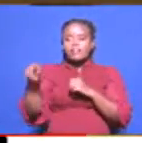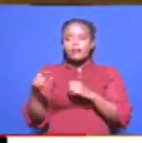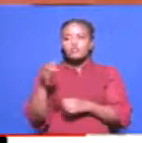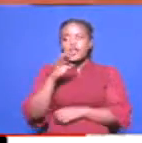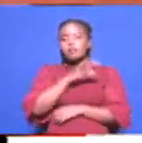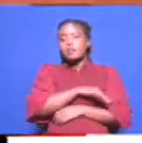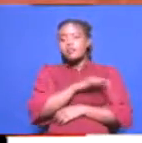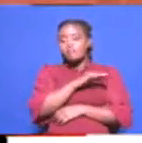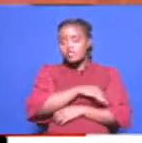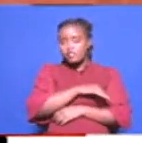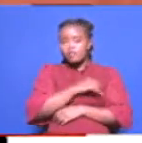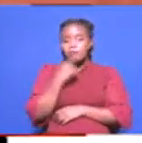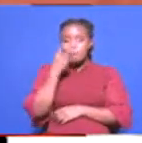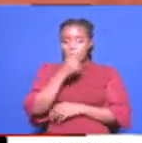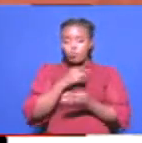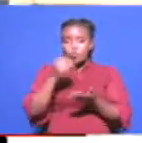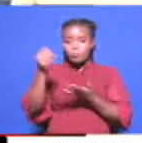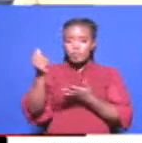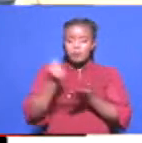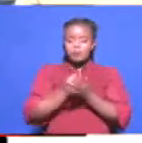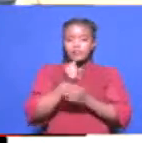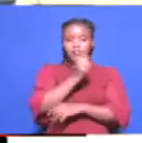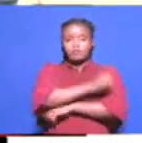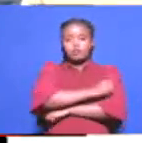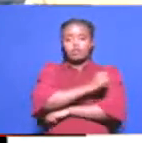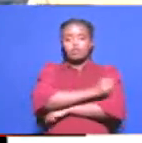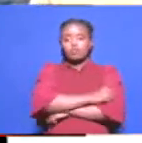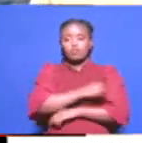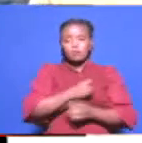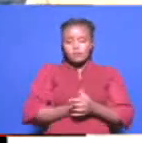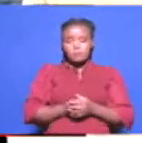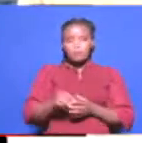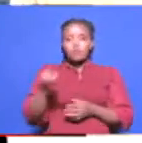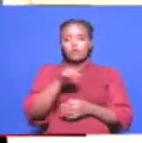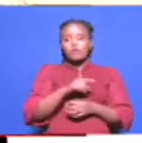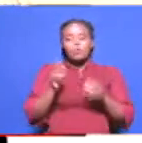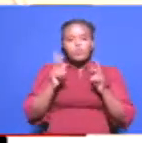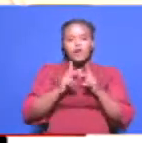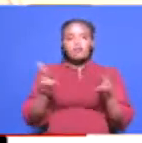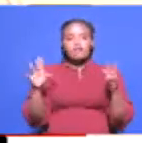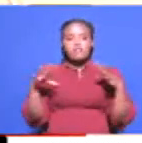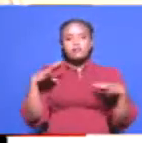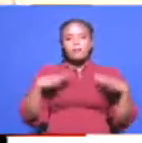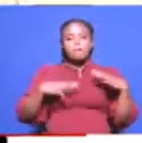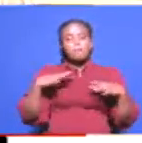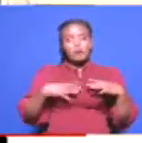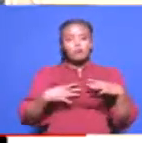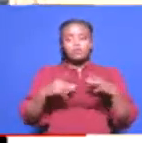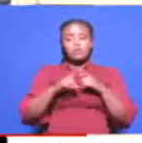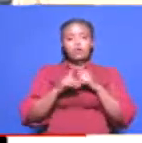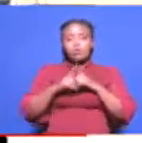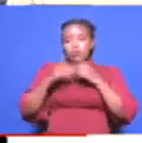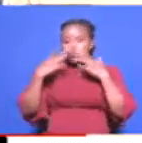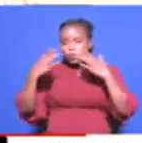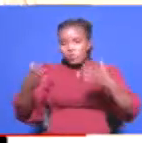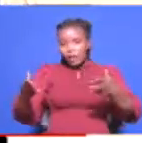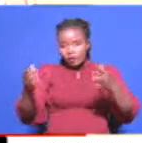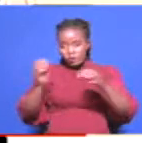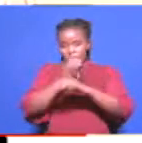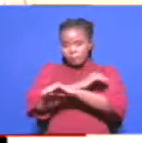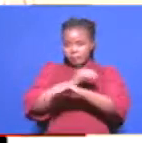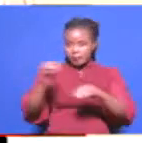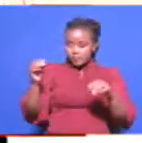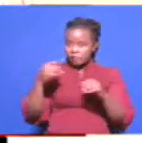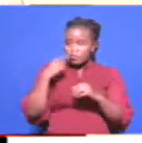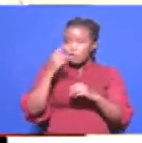be admitted to schools of their choice. We are very, very proud, and credit goes to His Excellency the President, who directed us to the